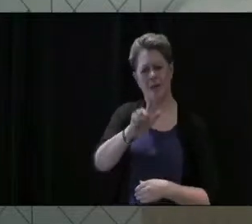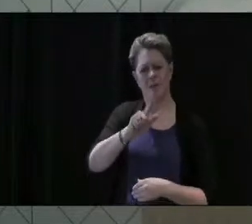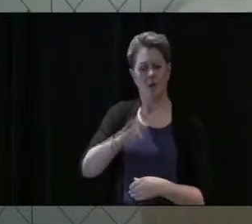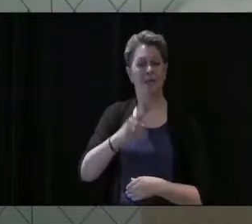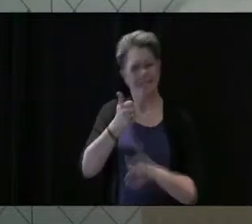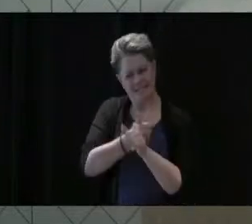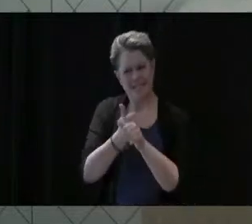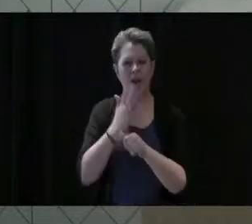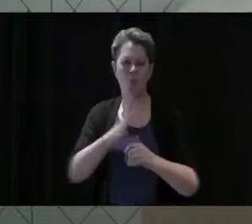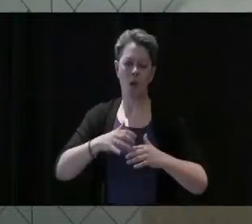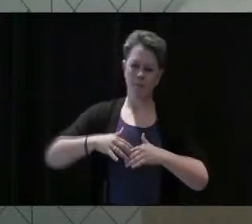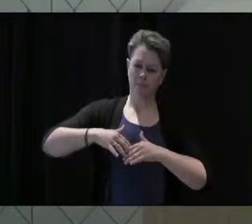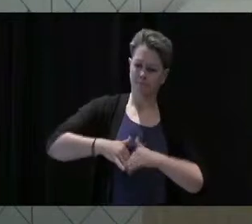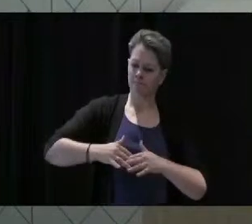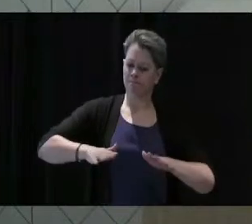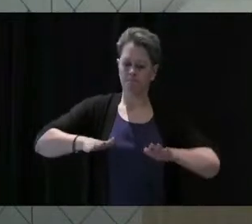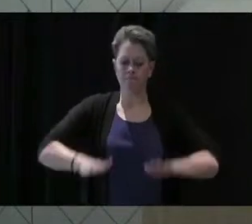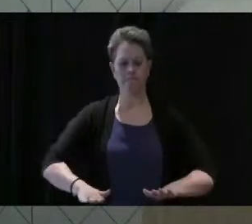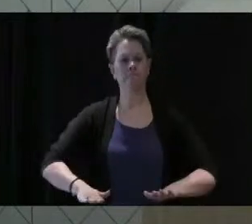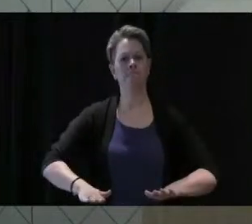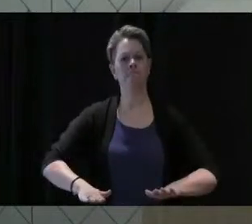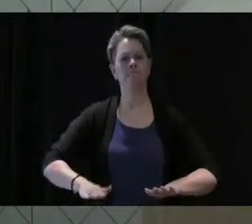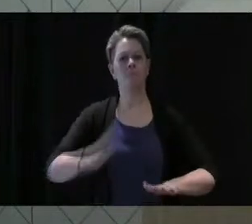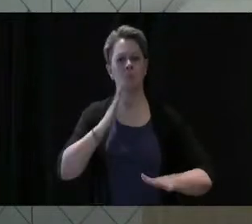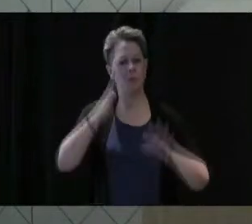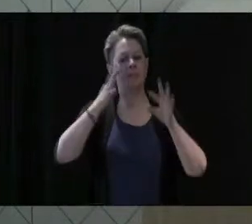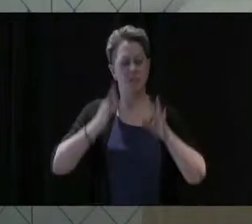again punch above our weight. Thank you.